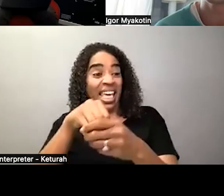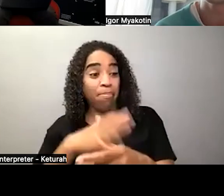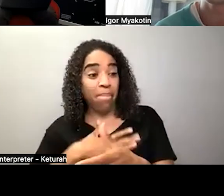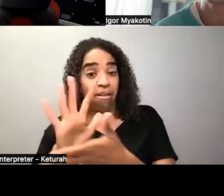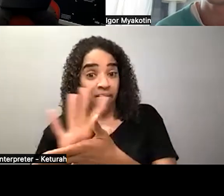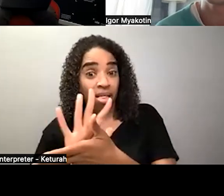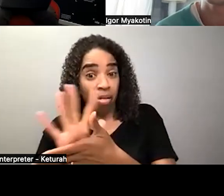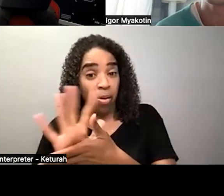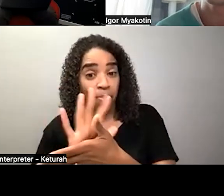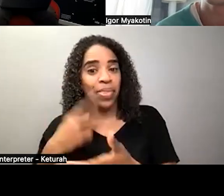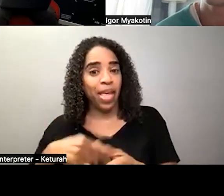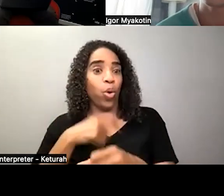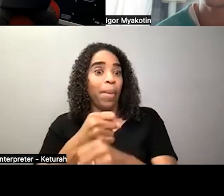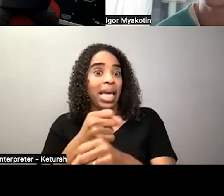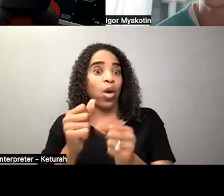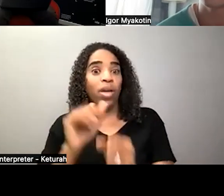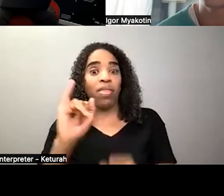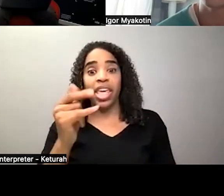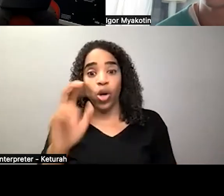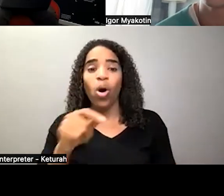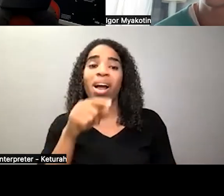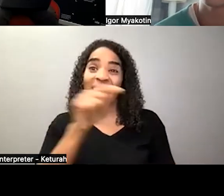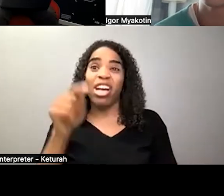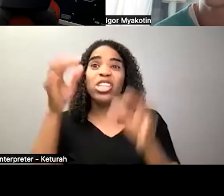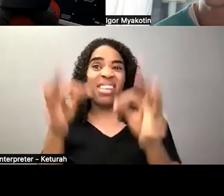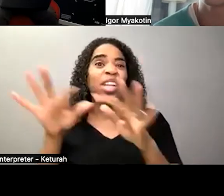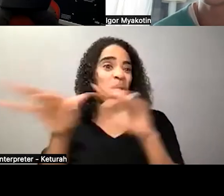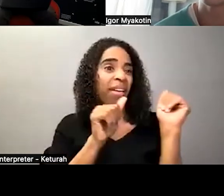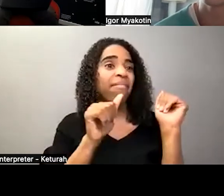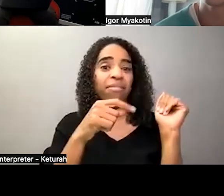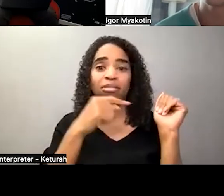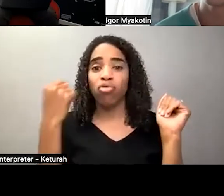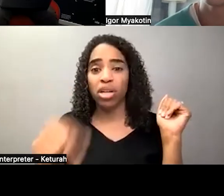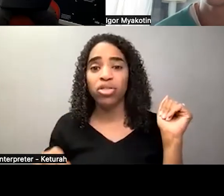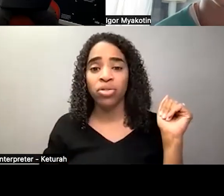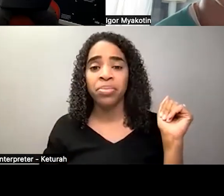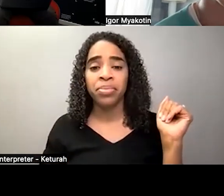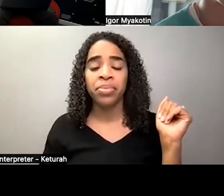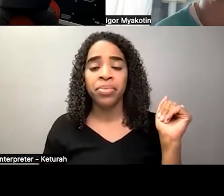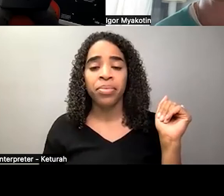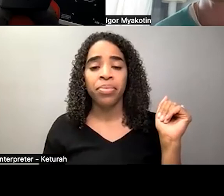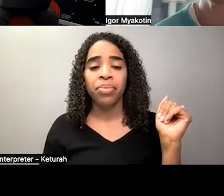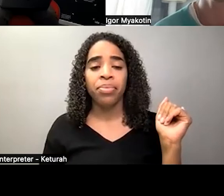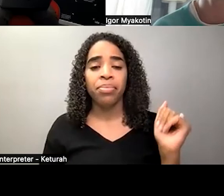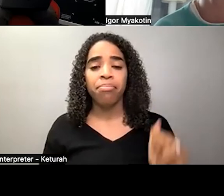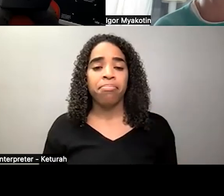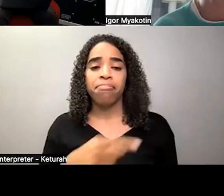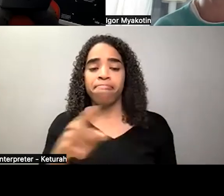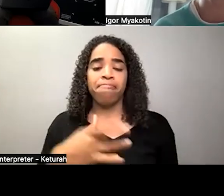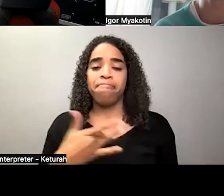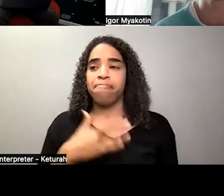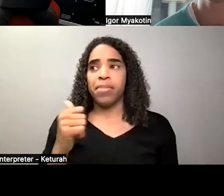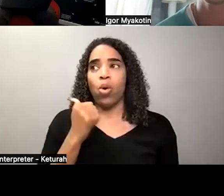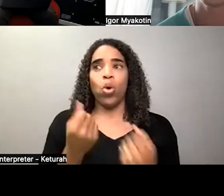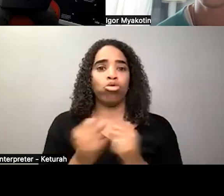are making with Igor, are leaving Russia because they are not going to survive any